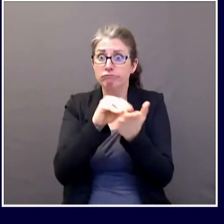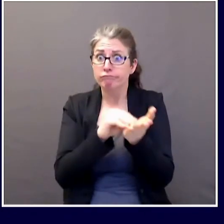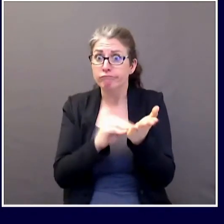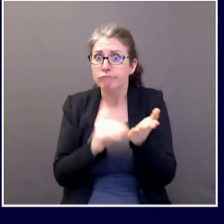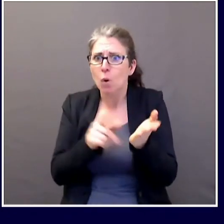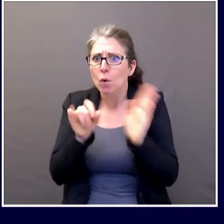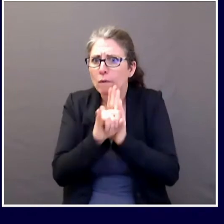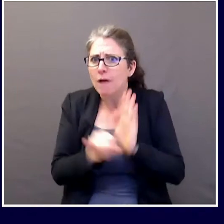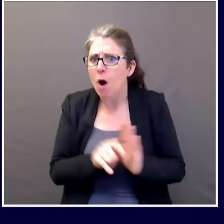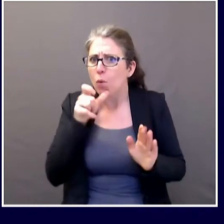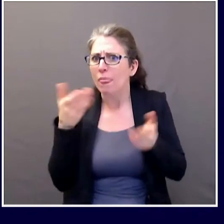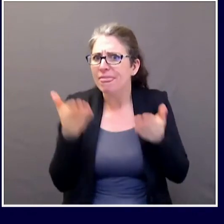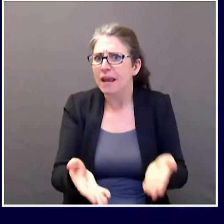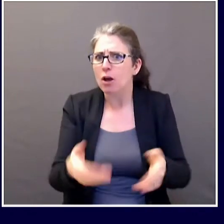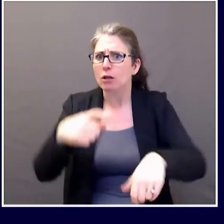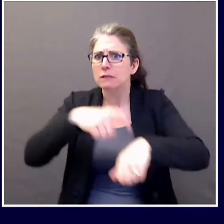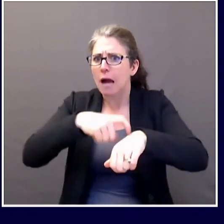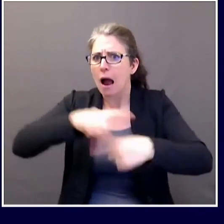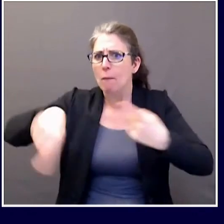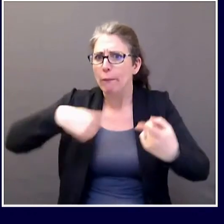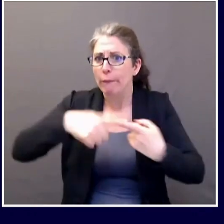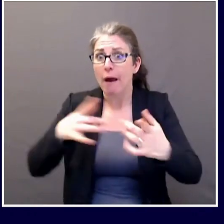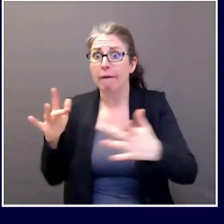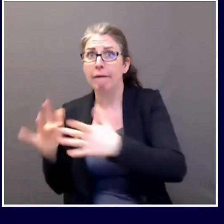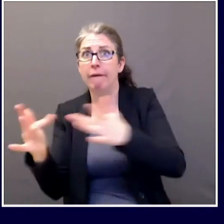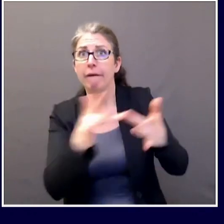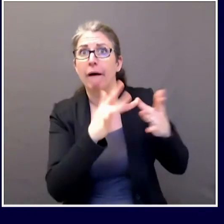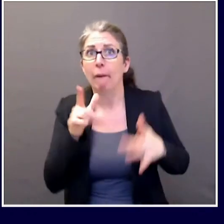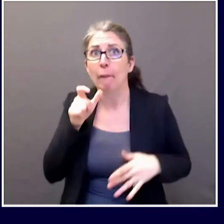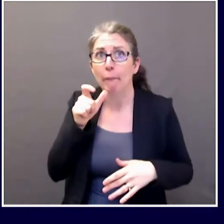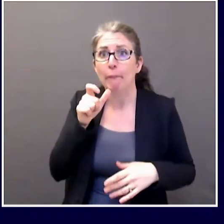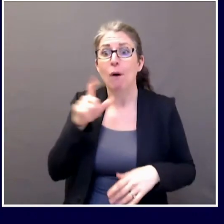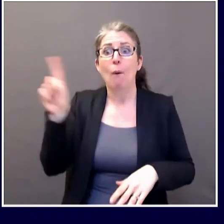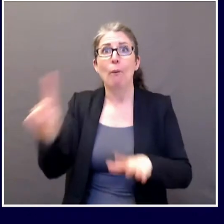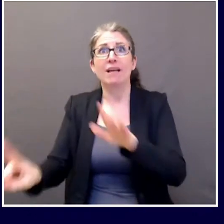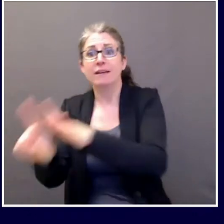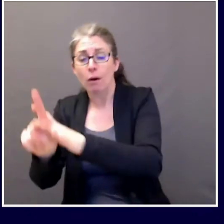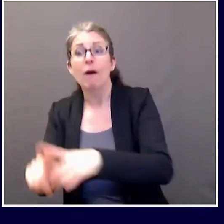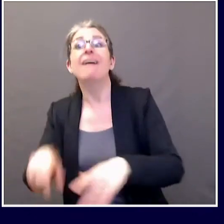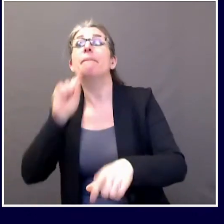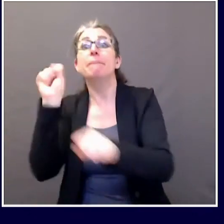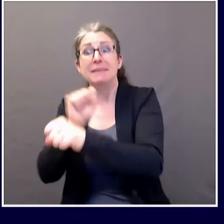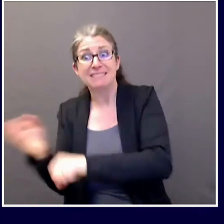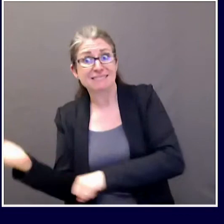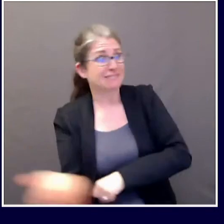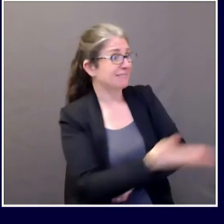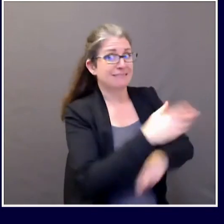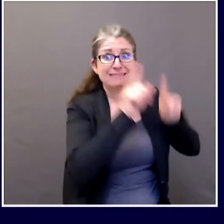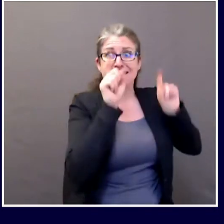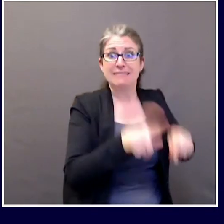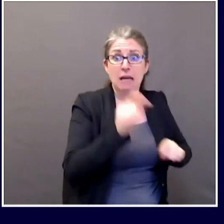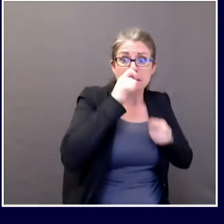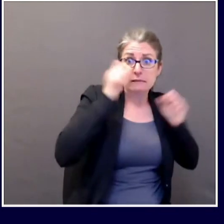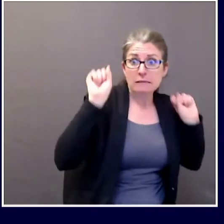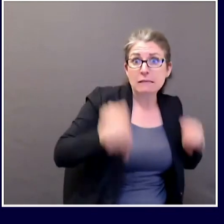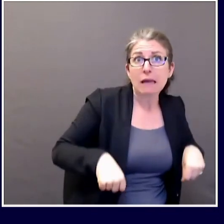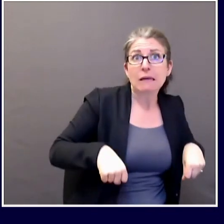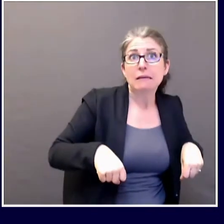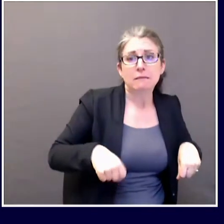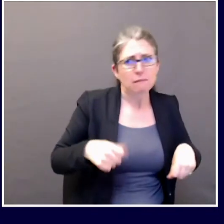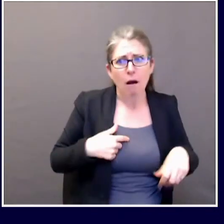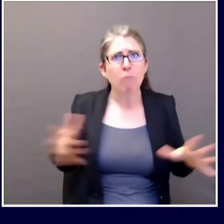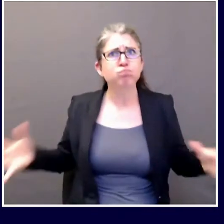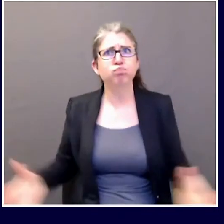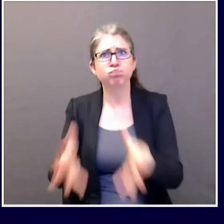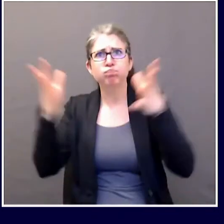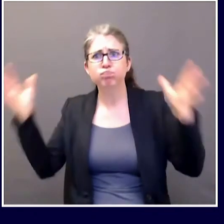them to figure out where they can get testing. But it's a very fact-specific inquiry. I'm sorry that there are businesses that feel that they haven't